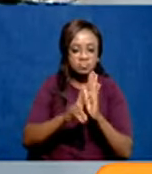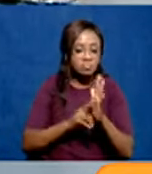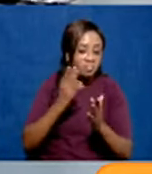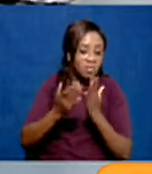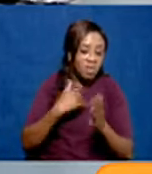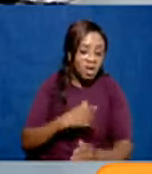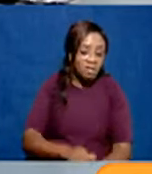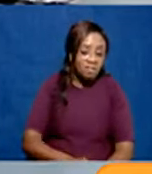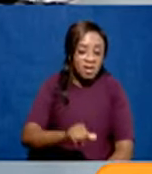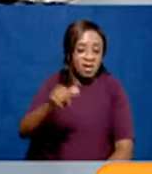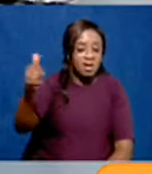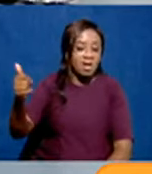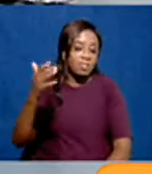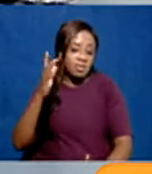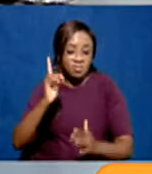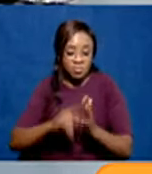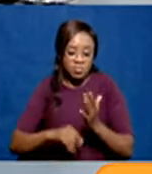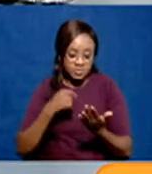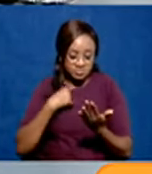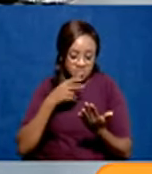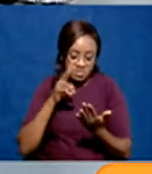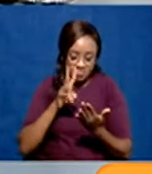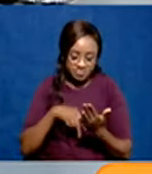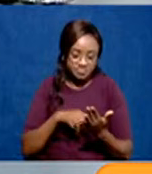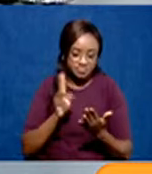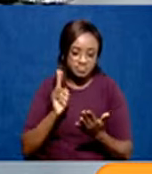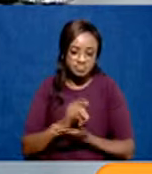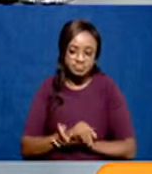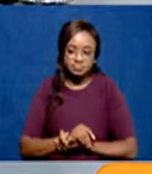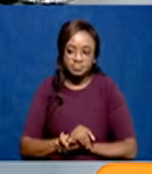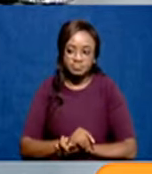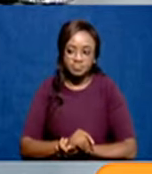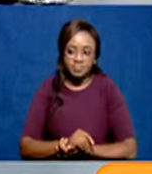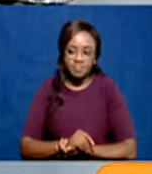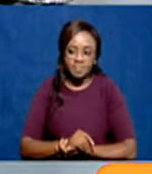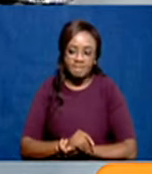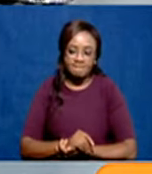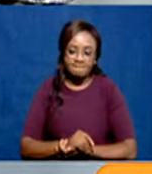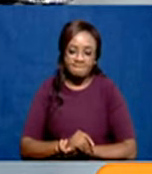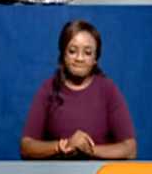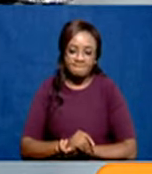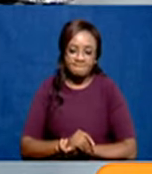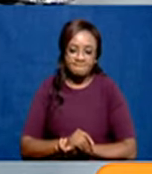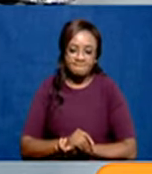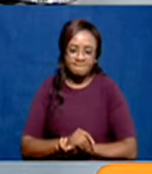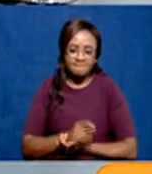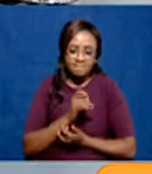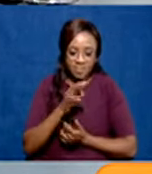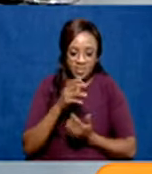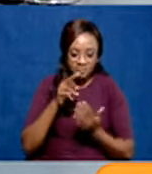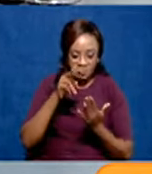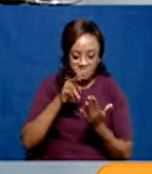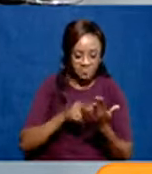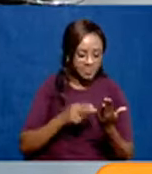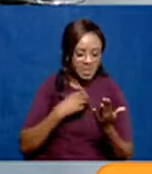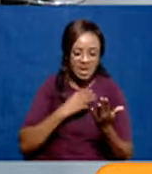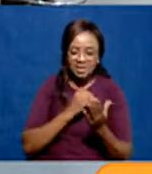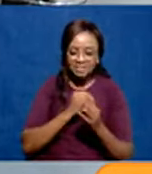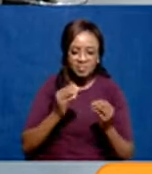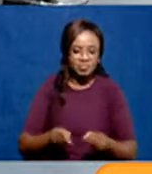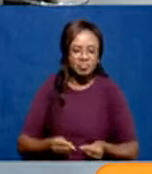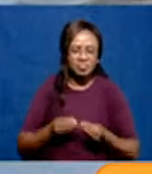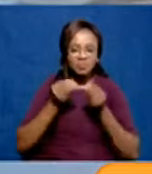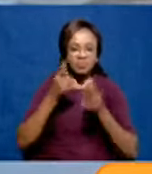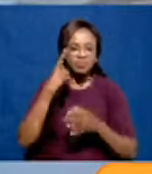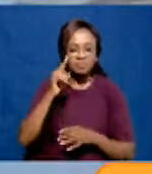regulations, apart from what has been put out for public conversation, if you look at the package, there is no provision, for